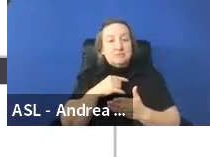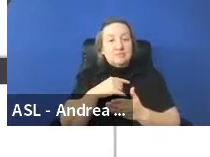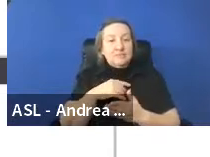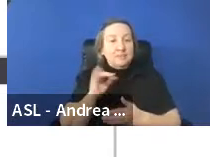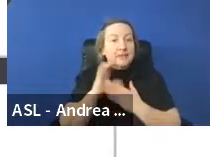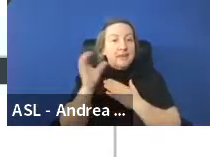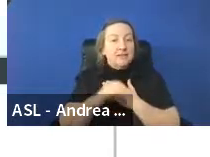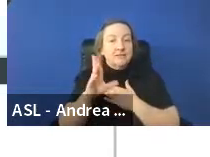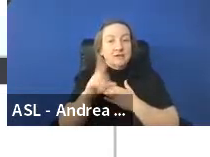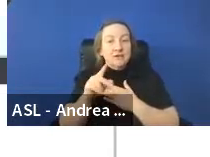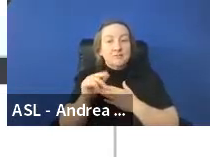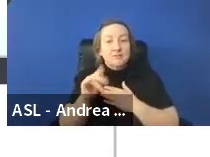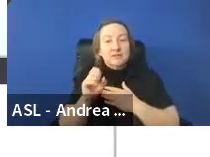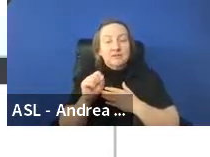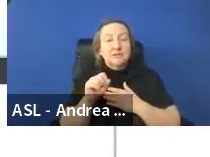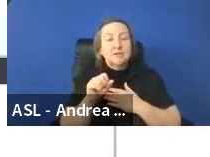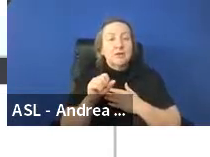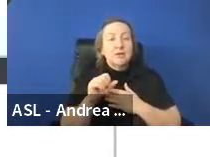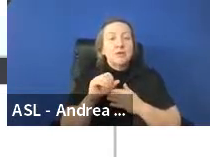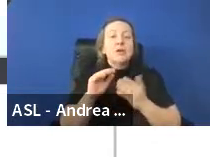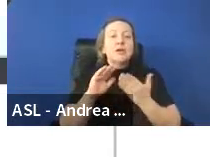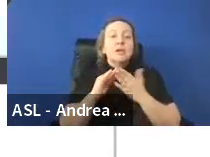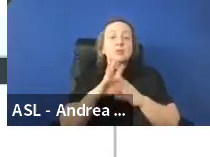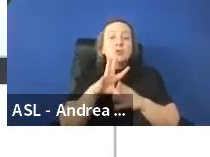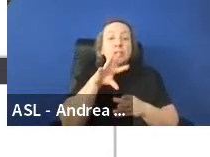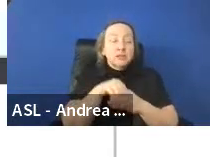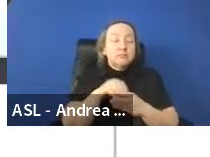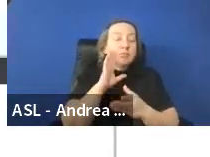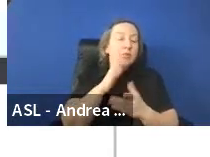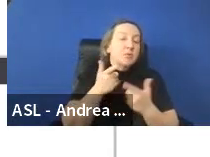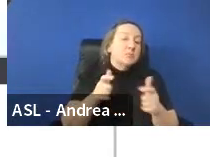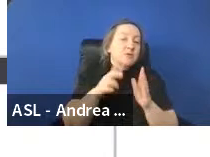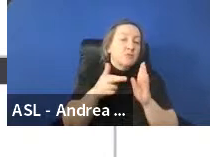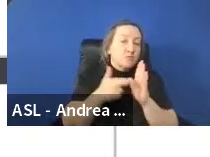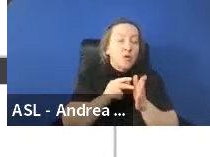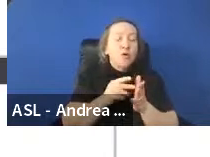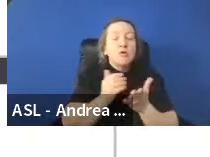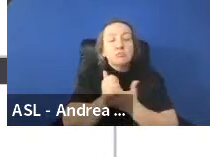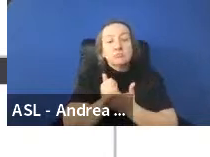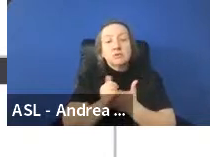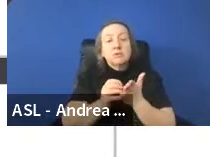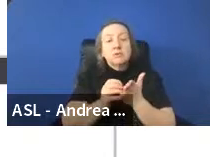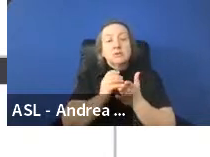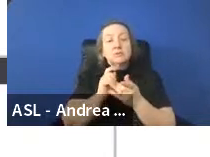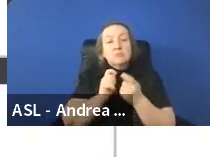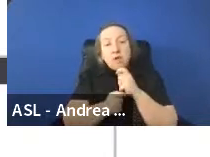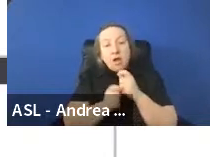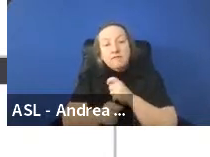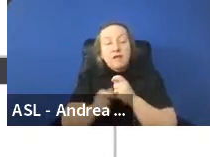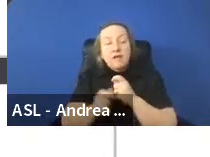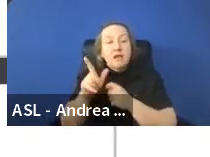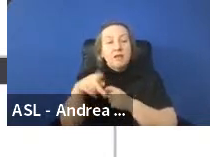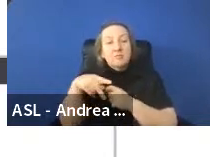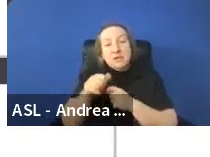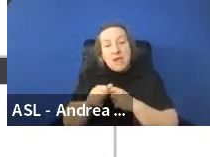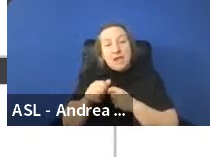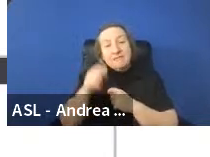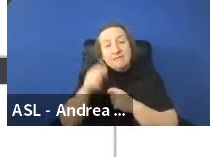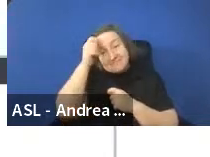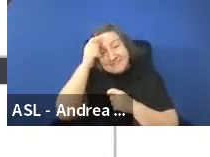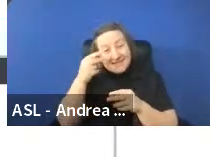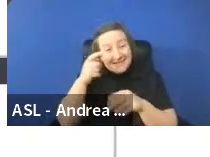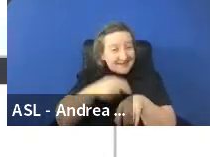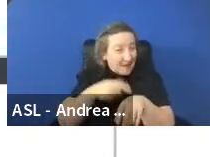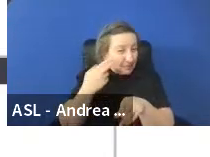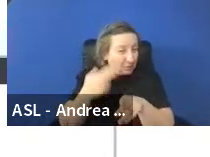will also have a major role in developing the modified LPA. Due to sort of the shortness of time, I will